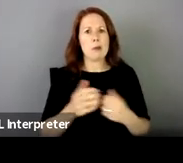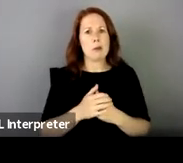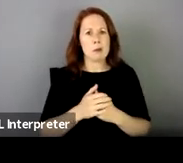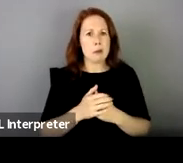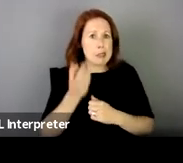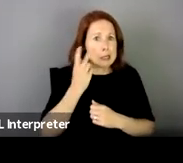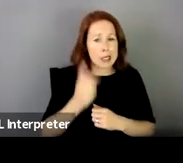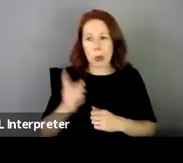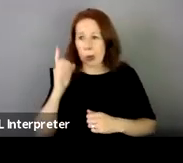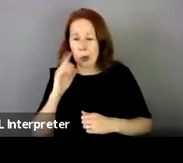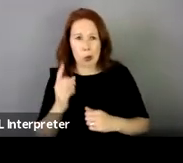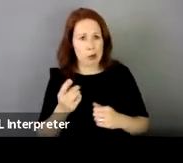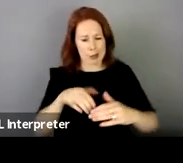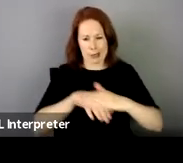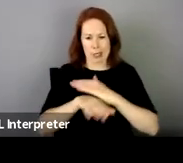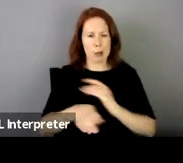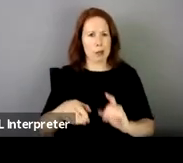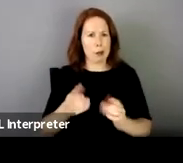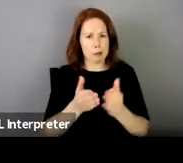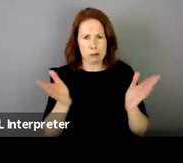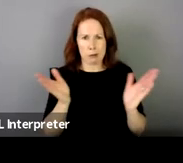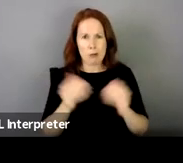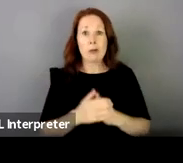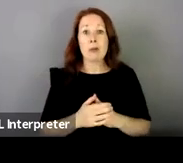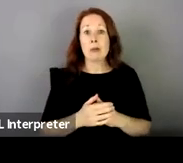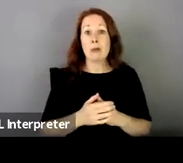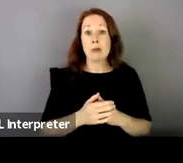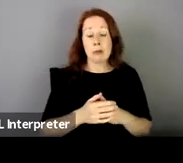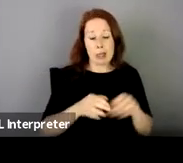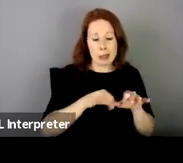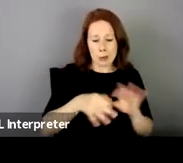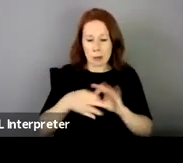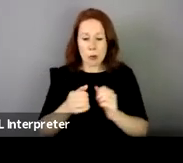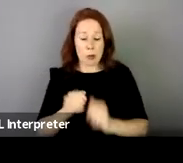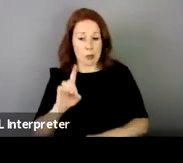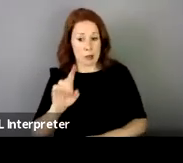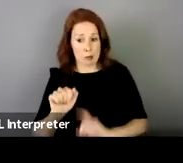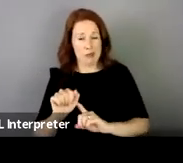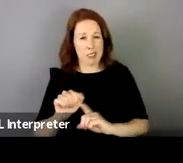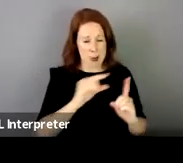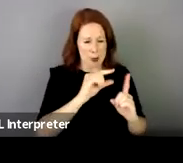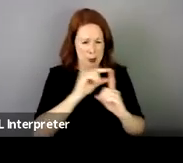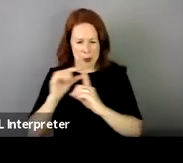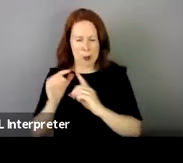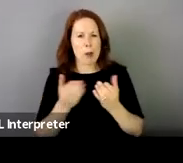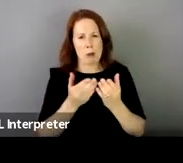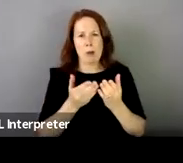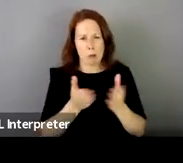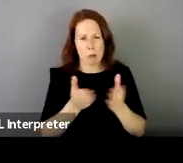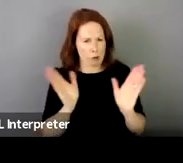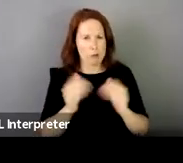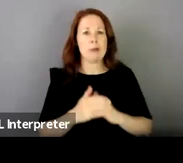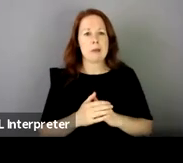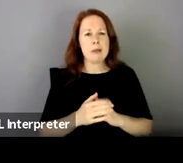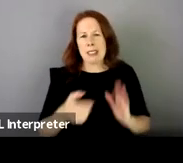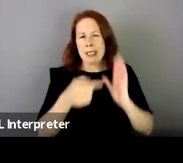seen, or heard. And in terms of language relating to disability, these are broad terms. And then there's some examples given, I'll